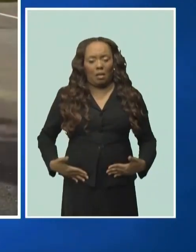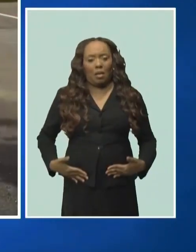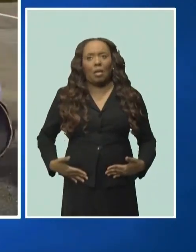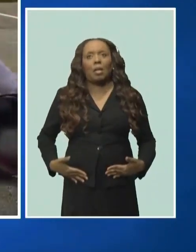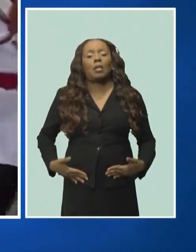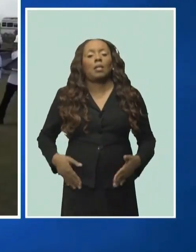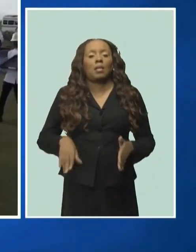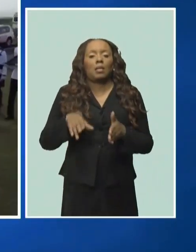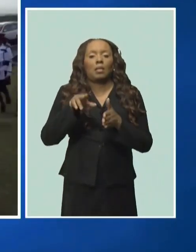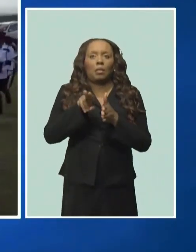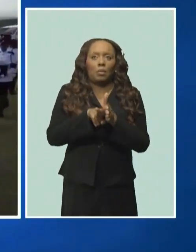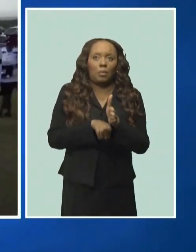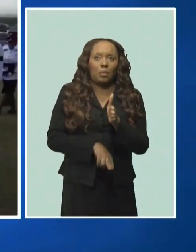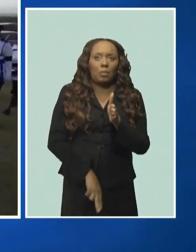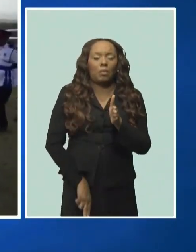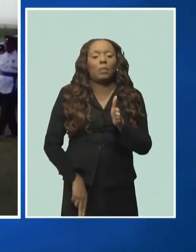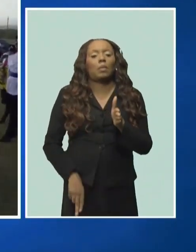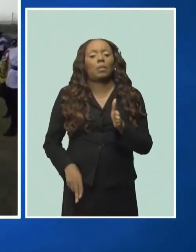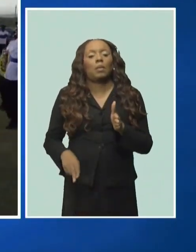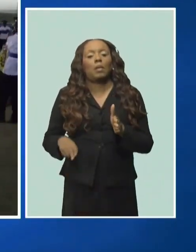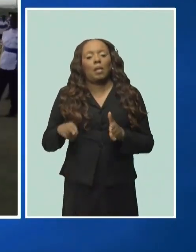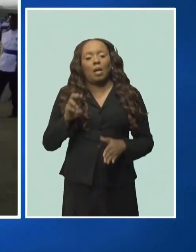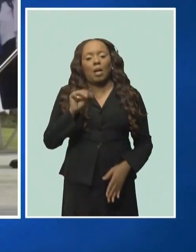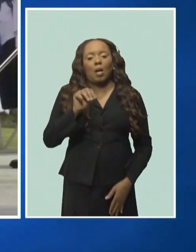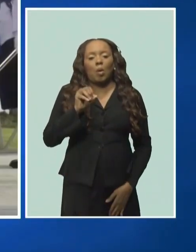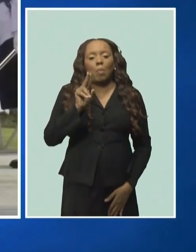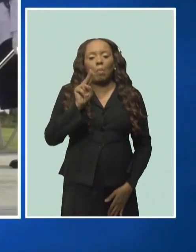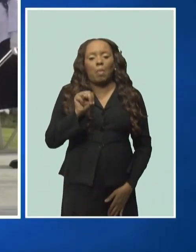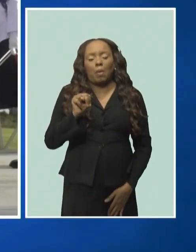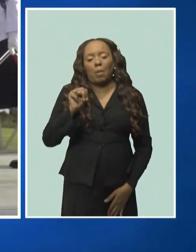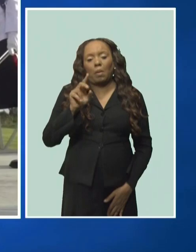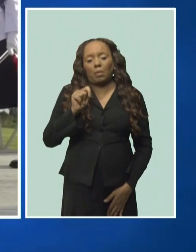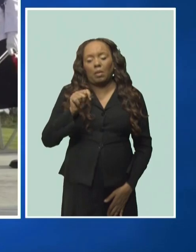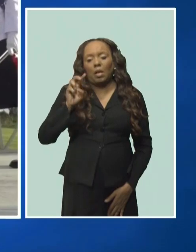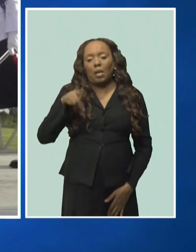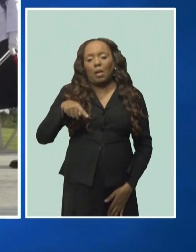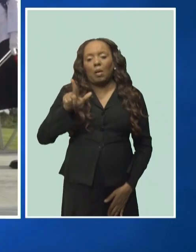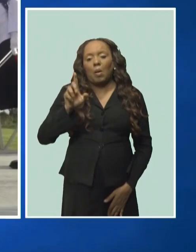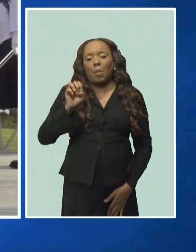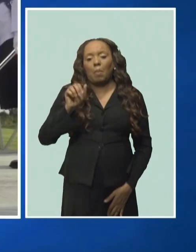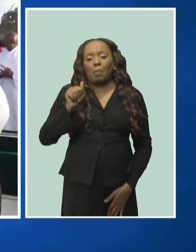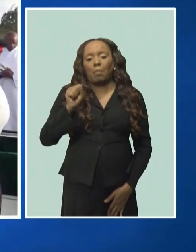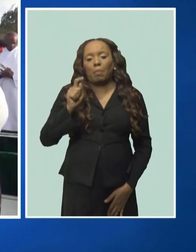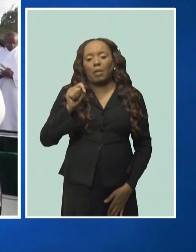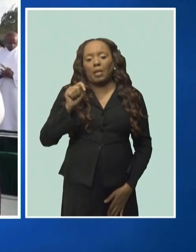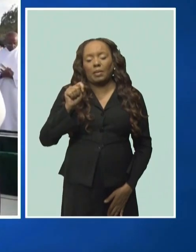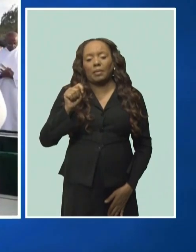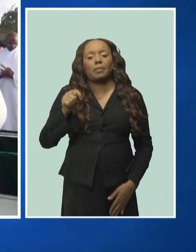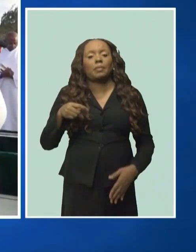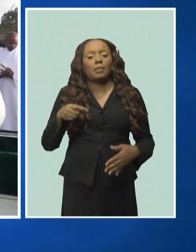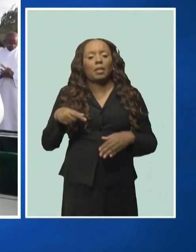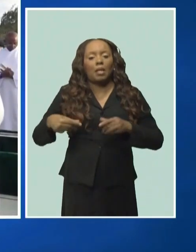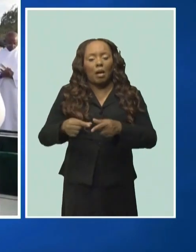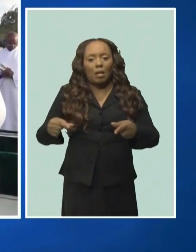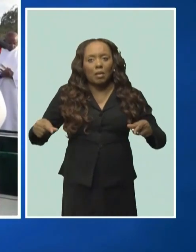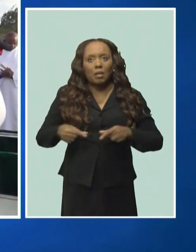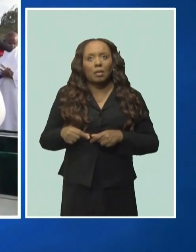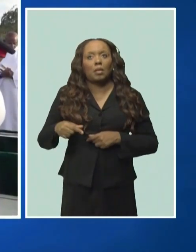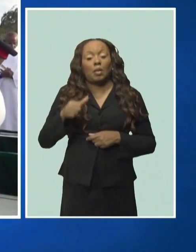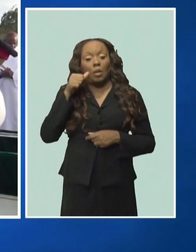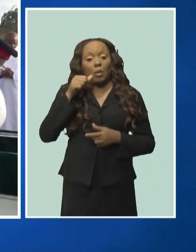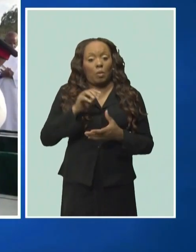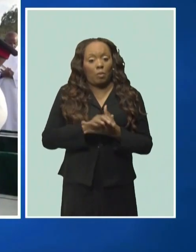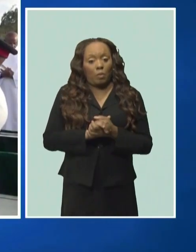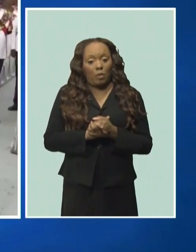Watson was interred in the Mount Pleasant Memorial Gardens in St. Peter. Mr. Watson is survived by his wife of 60